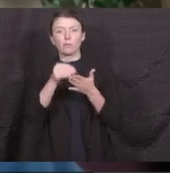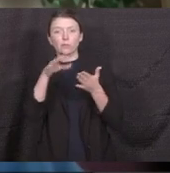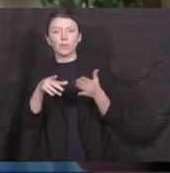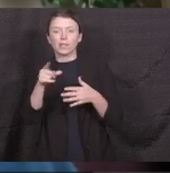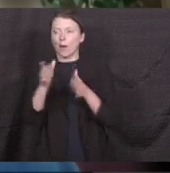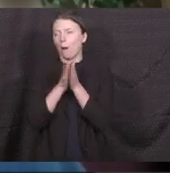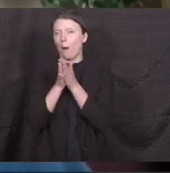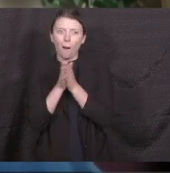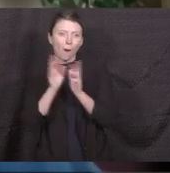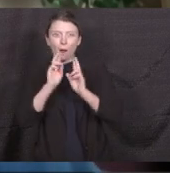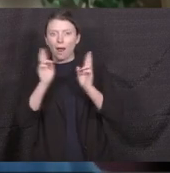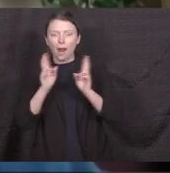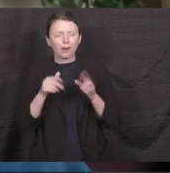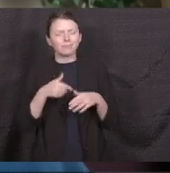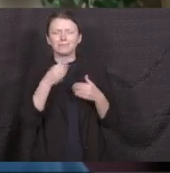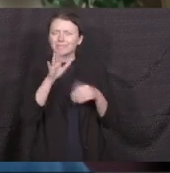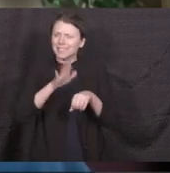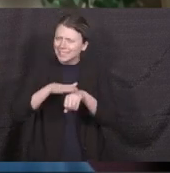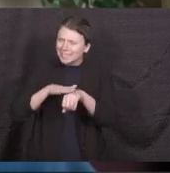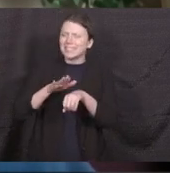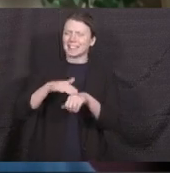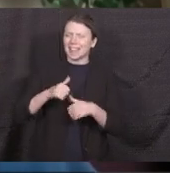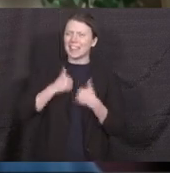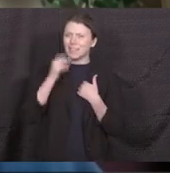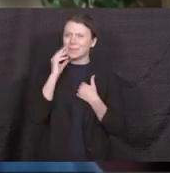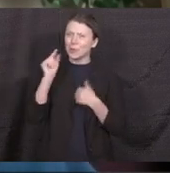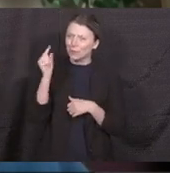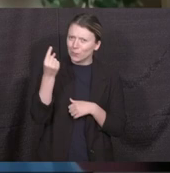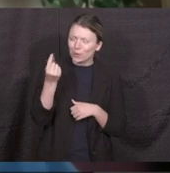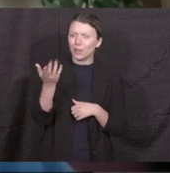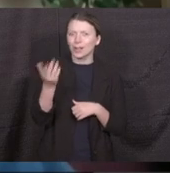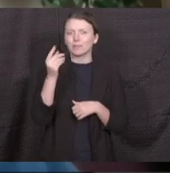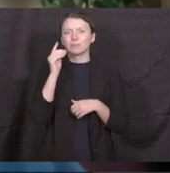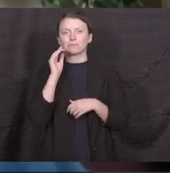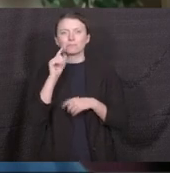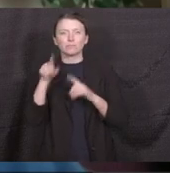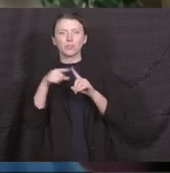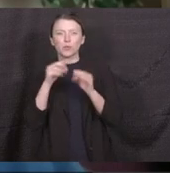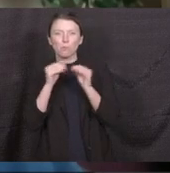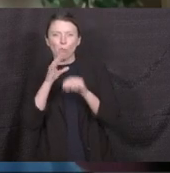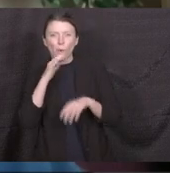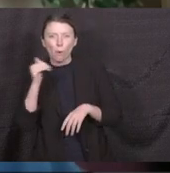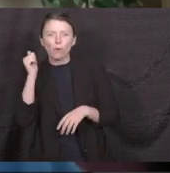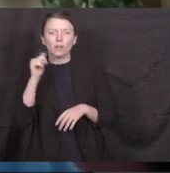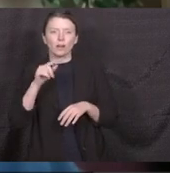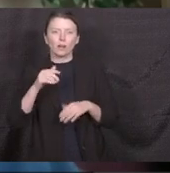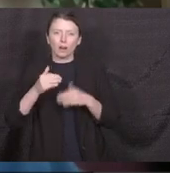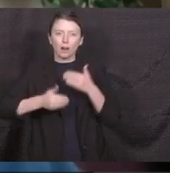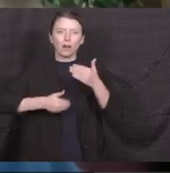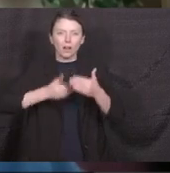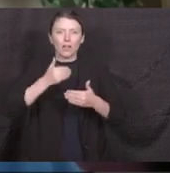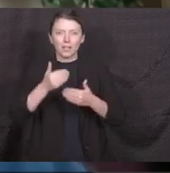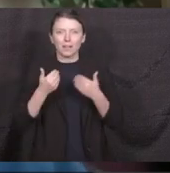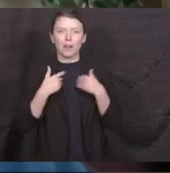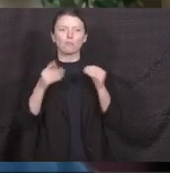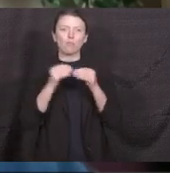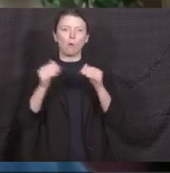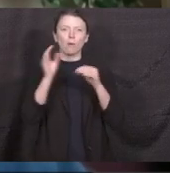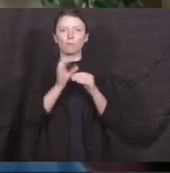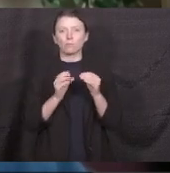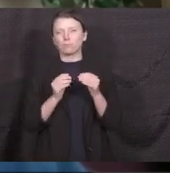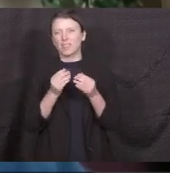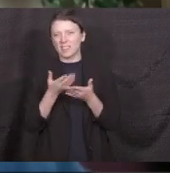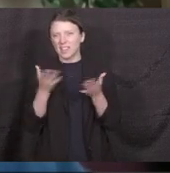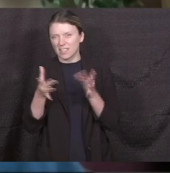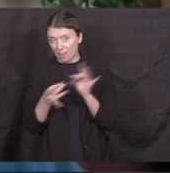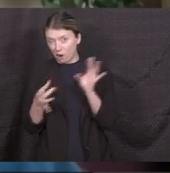think go have some life experiences first. Go get a little older, and you'll gradually get more things to talk about. So at